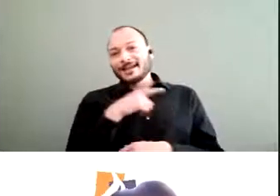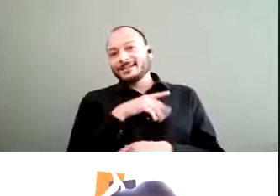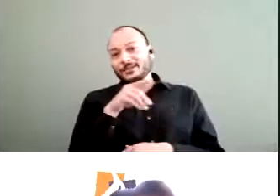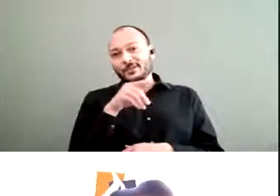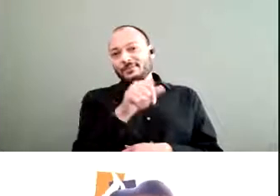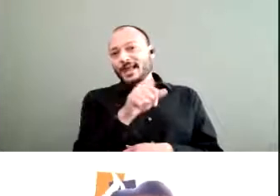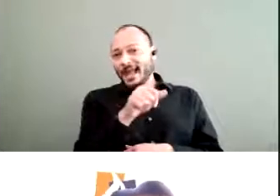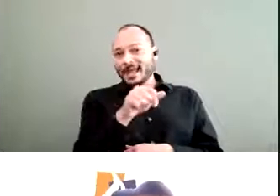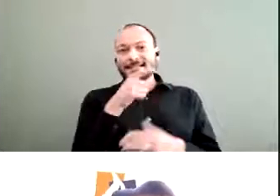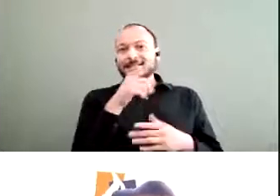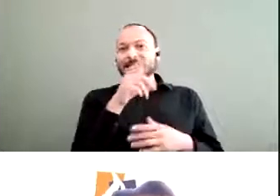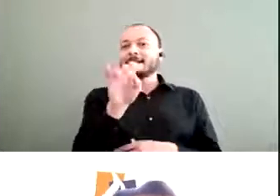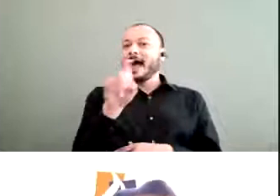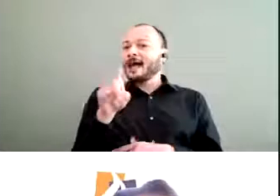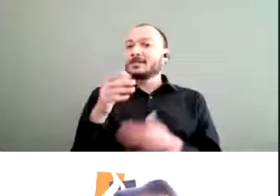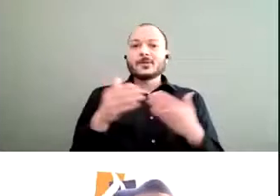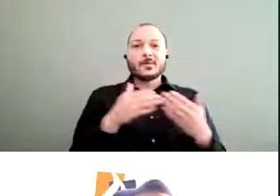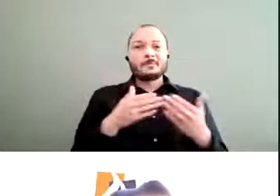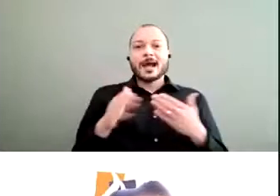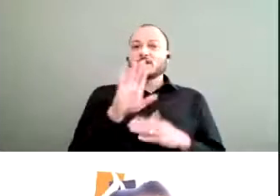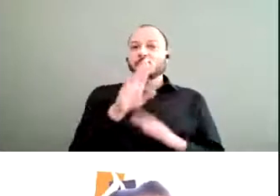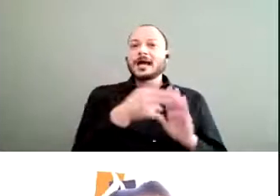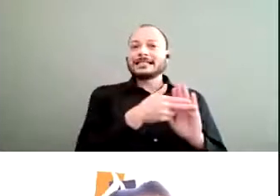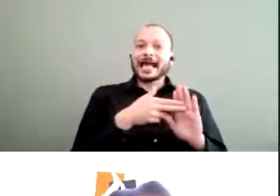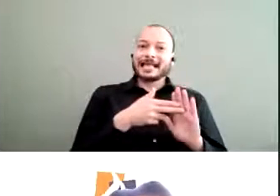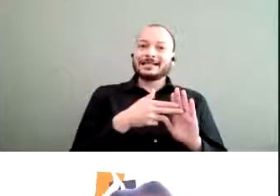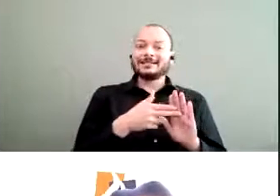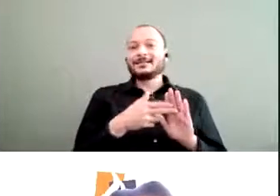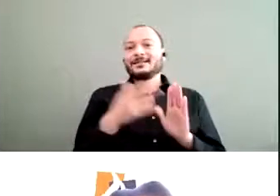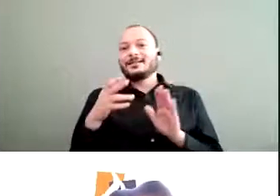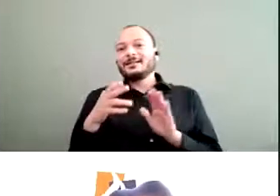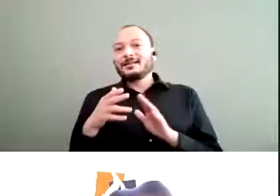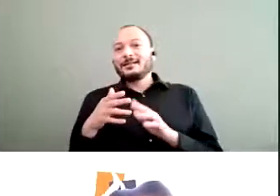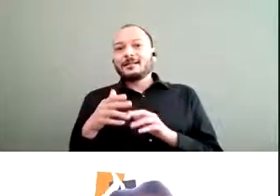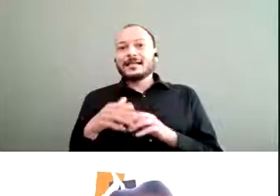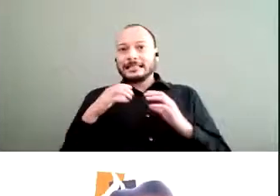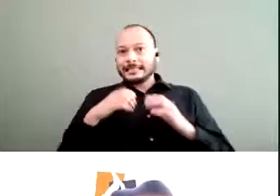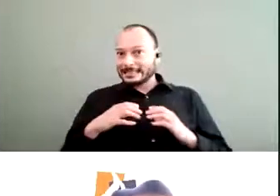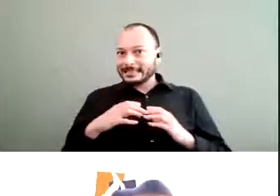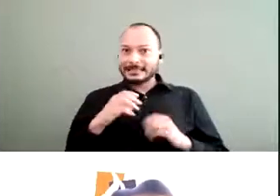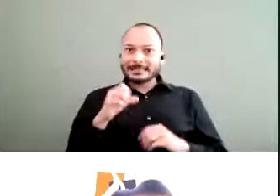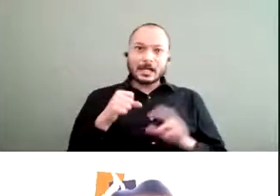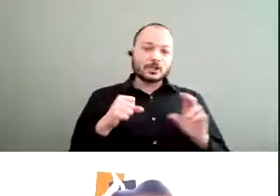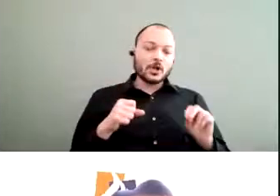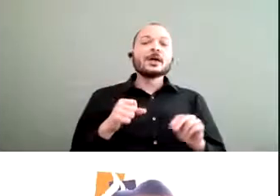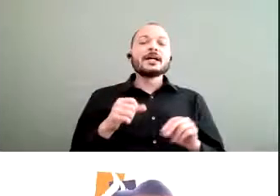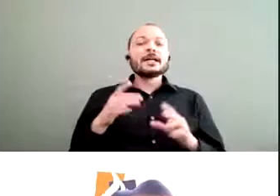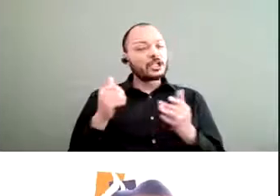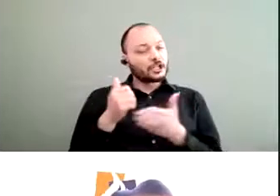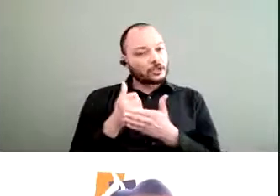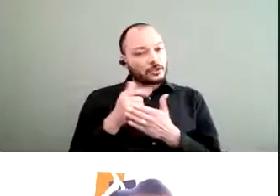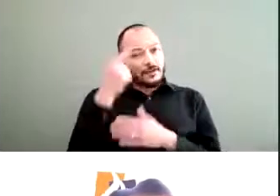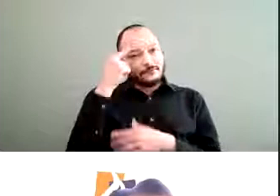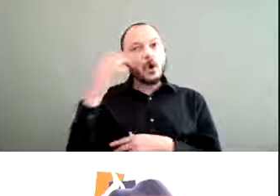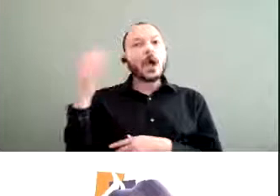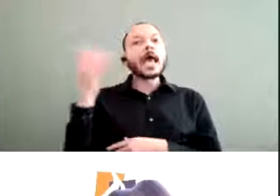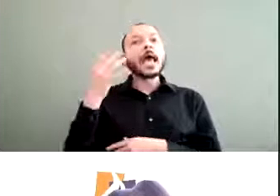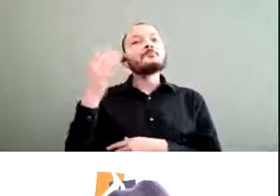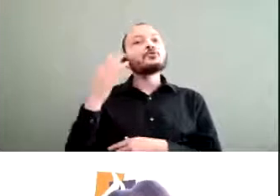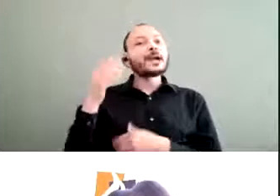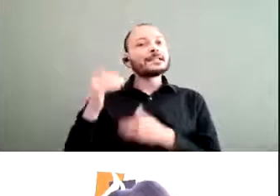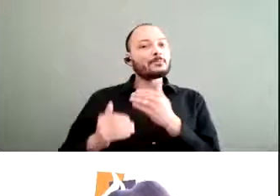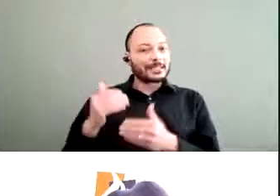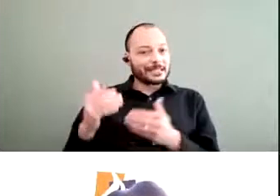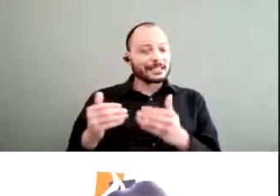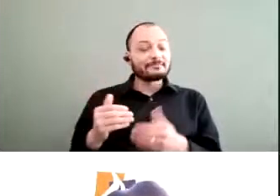status. And it's incredibly useful in certain immigration proceedings. In fact, filing